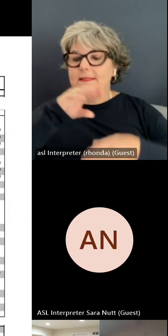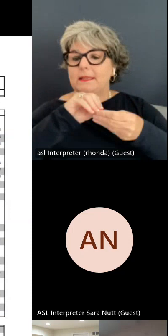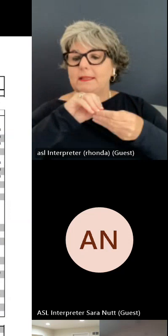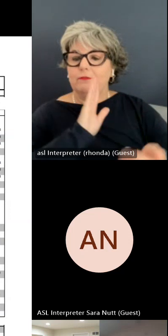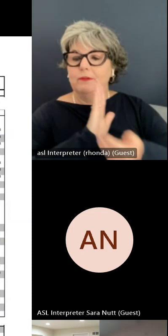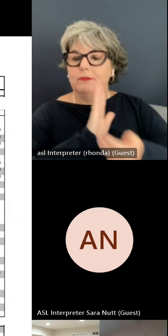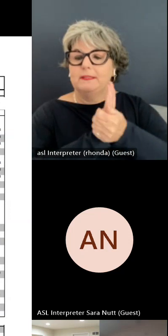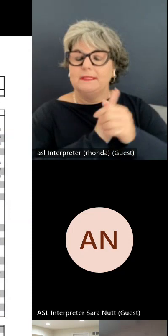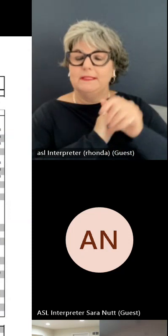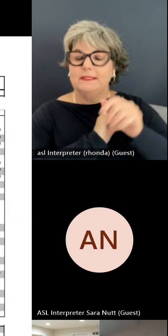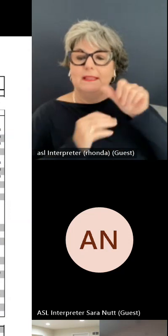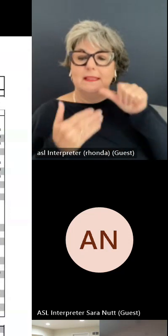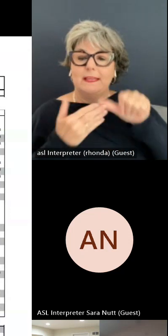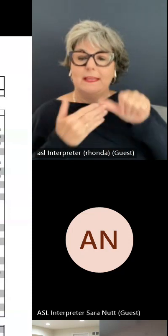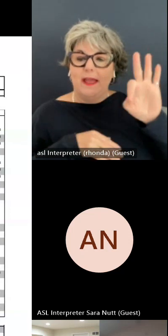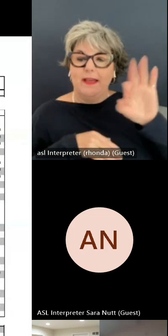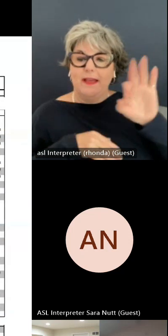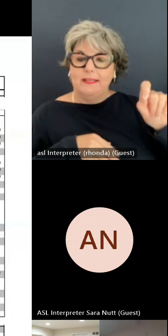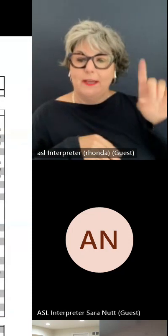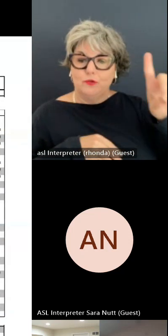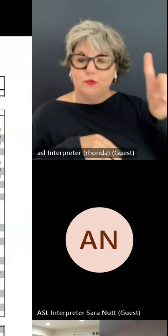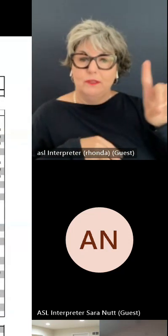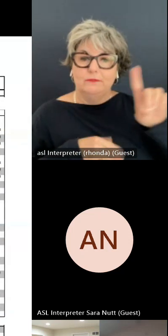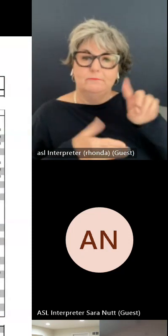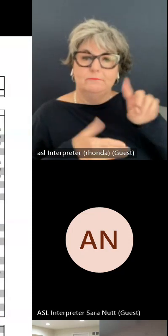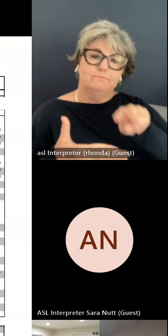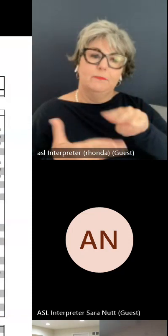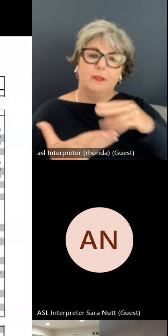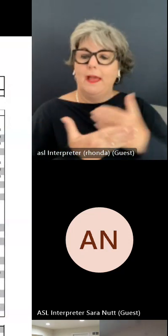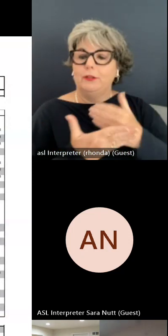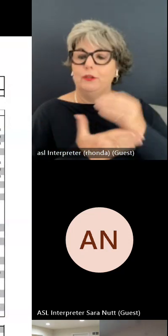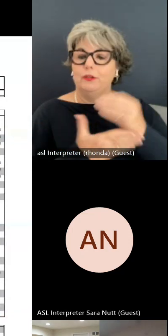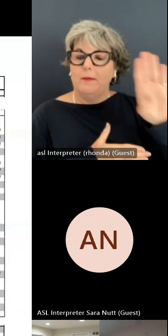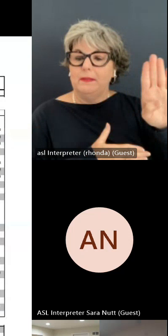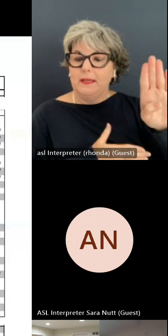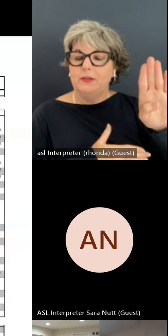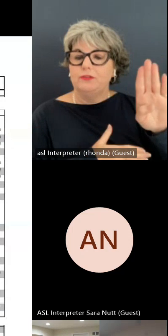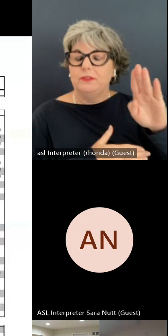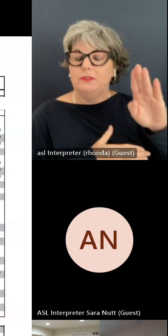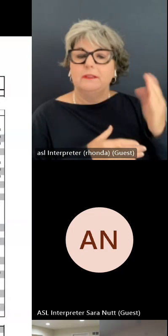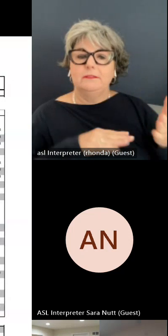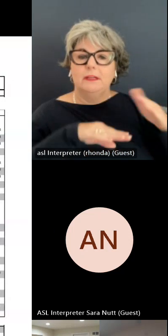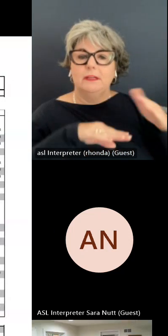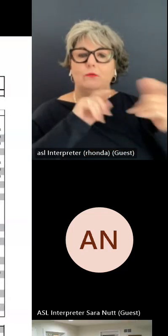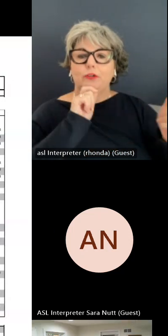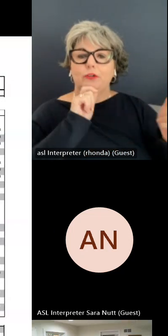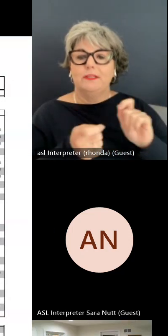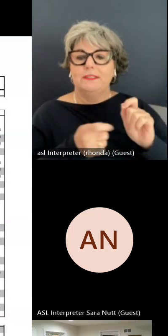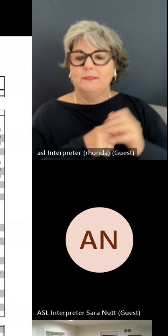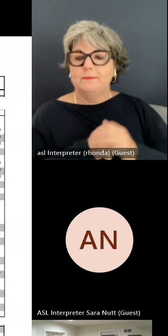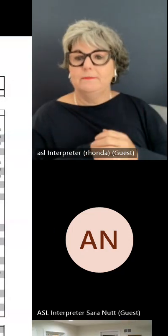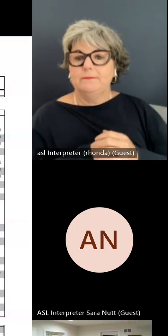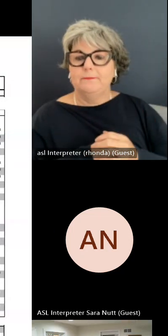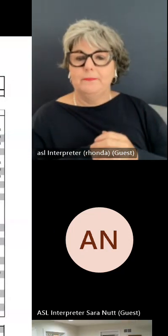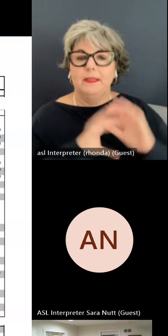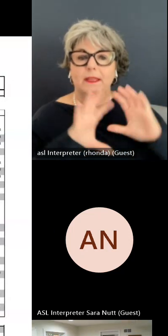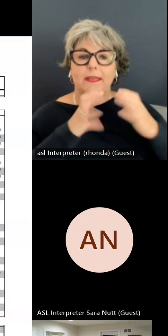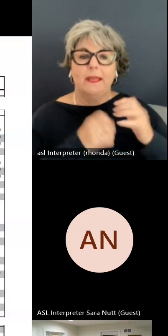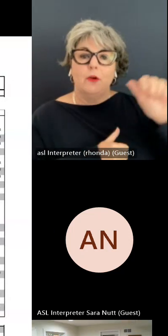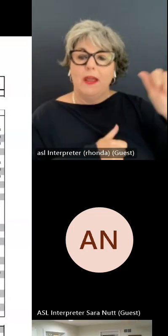And you can see what they're doing is you're looking at the new obligations and upward adjustments. And now here you're looking at Category A, which is